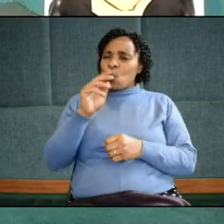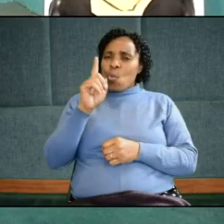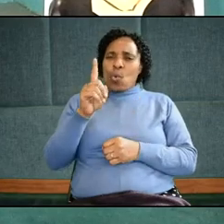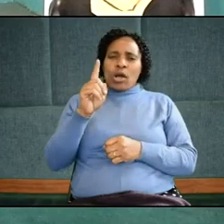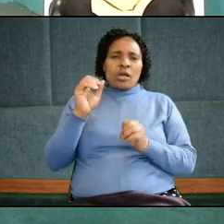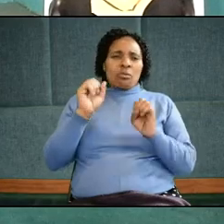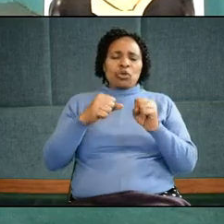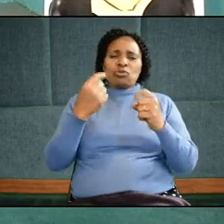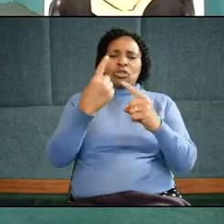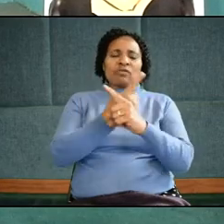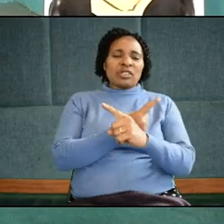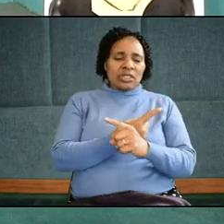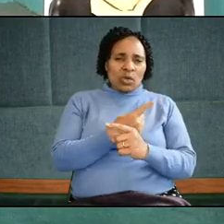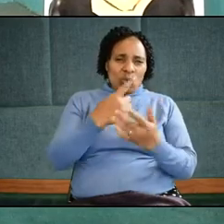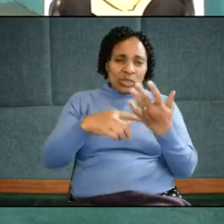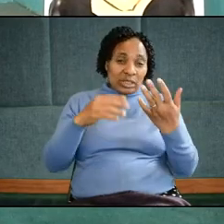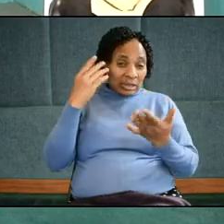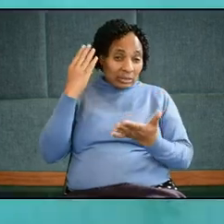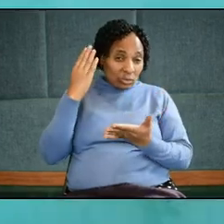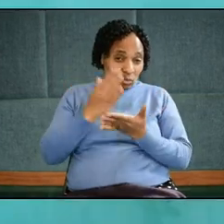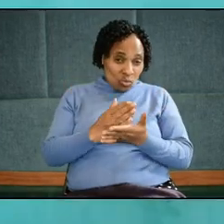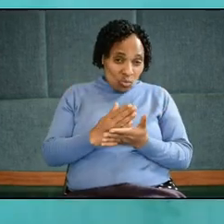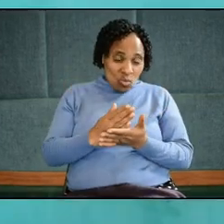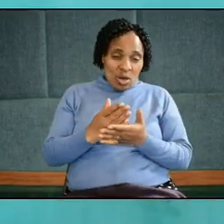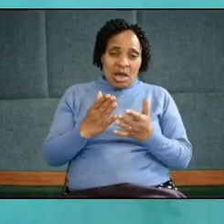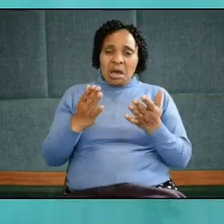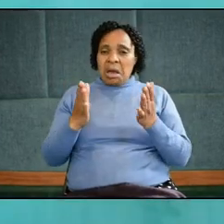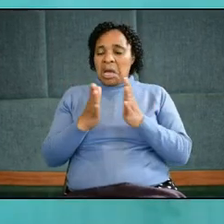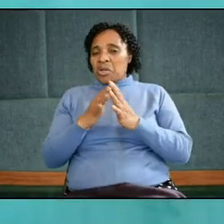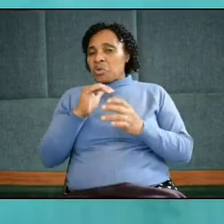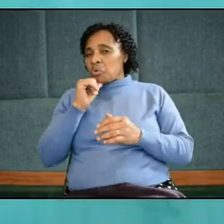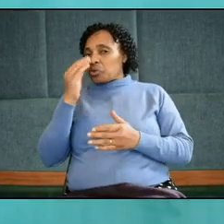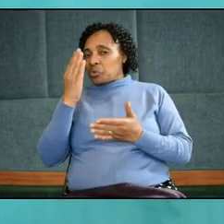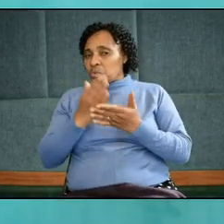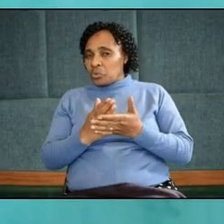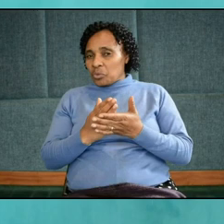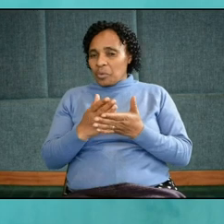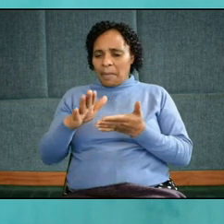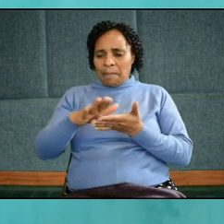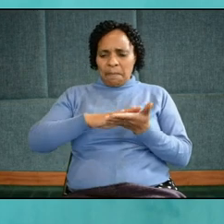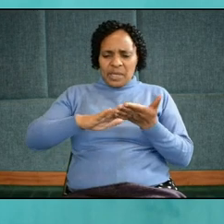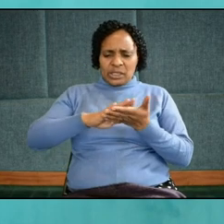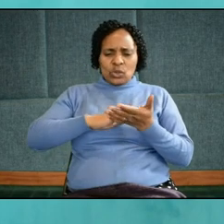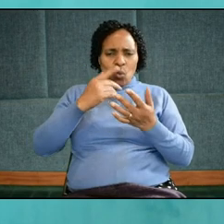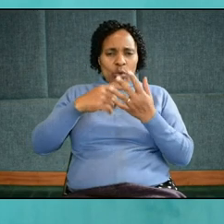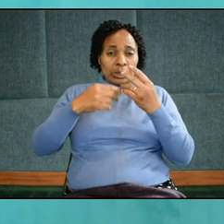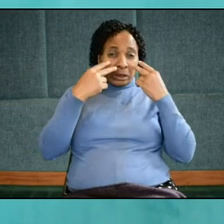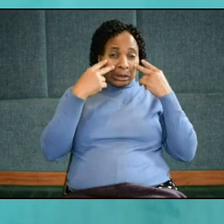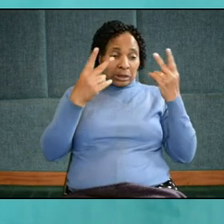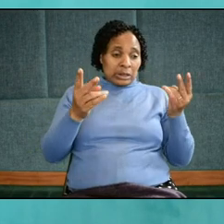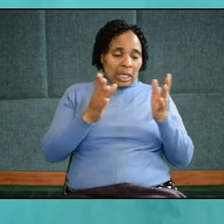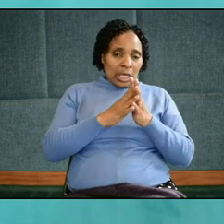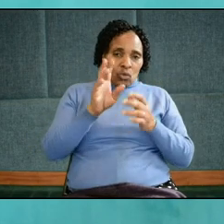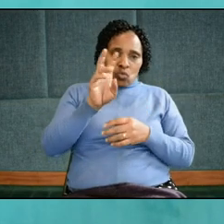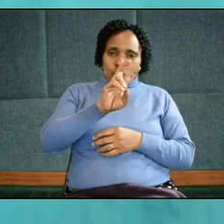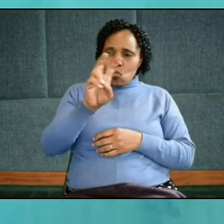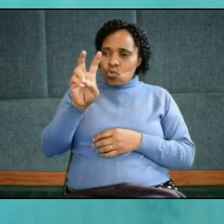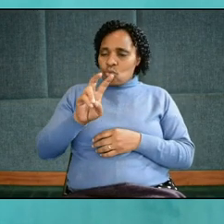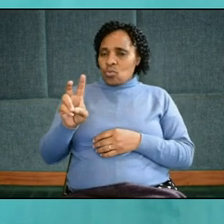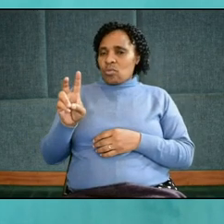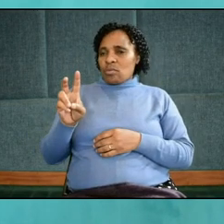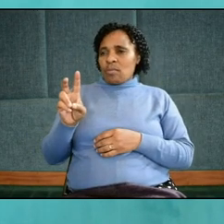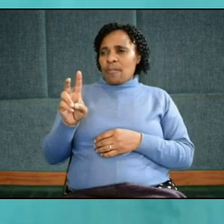can differentiate between what's right mm-hmm. and what's not right based on what they see and what they look at.